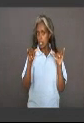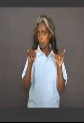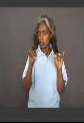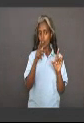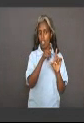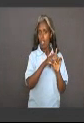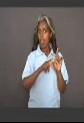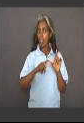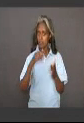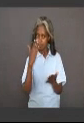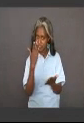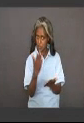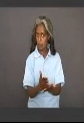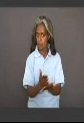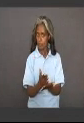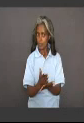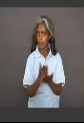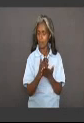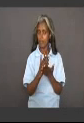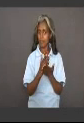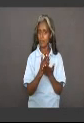angle stops.